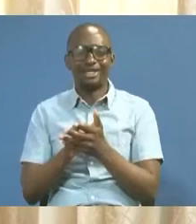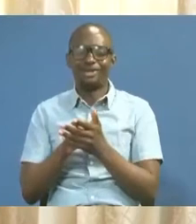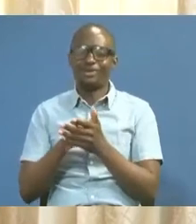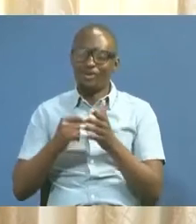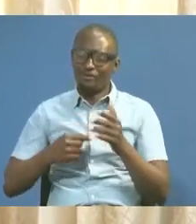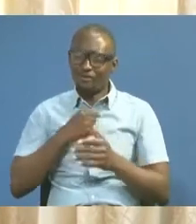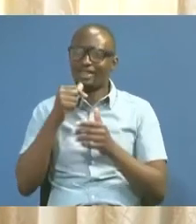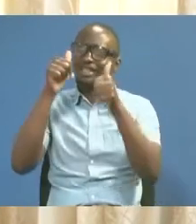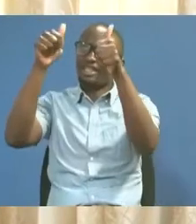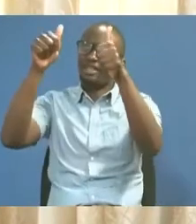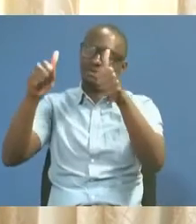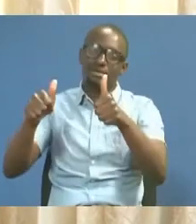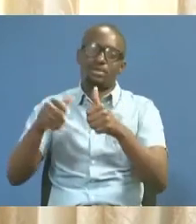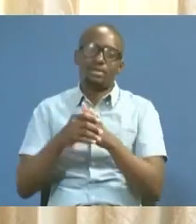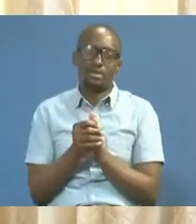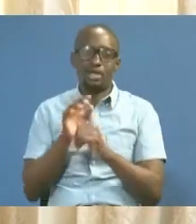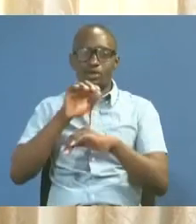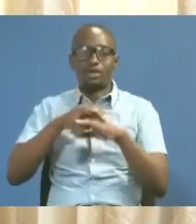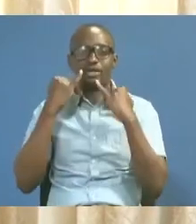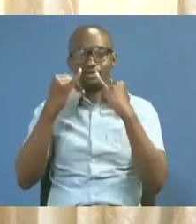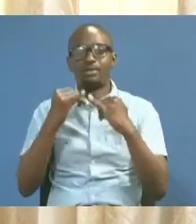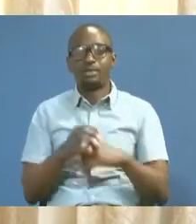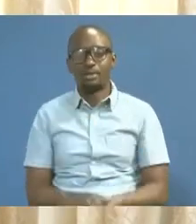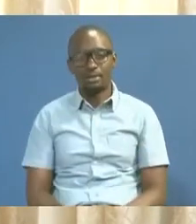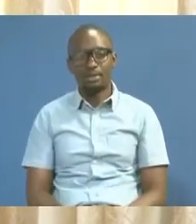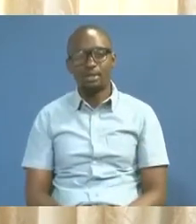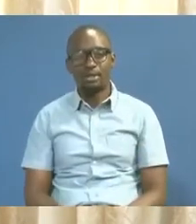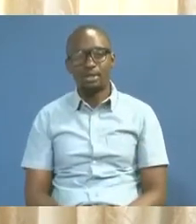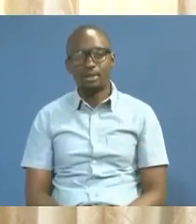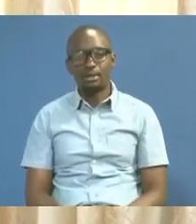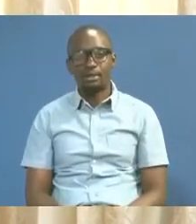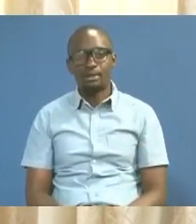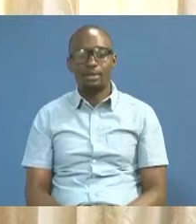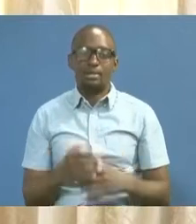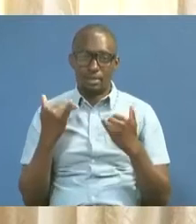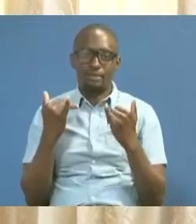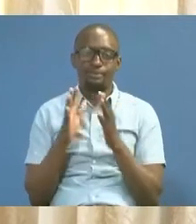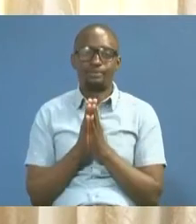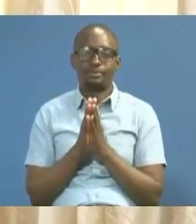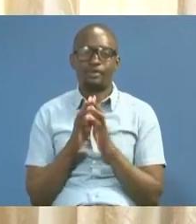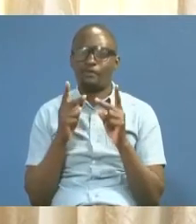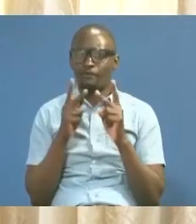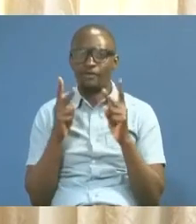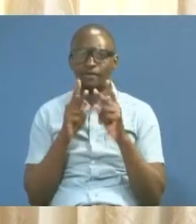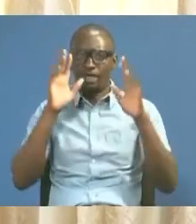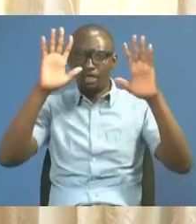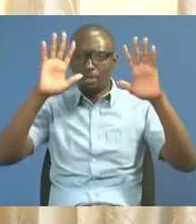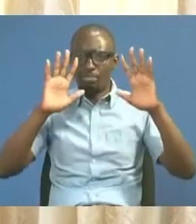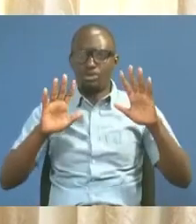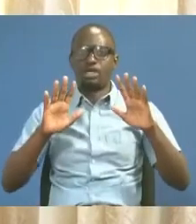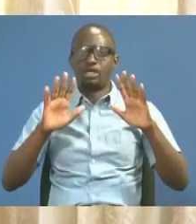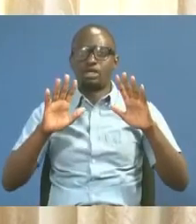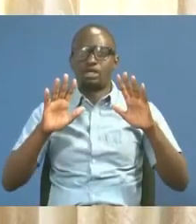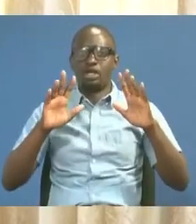order to get that information. Let me touch on a very weighty matter here